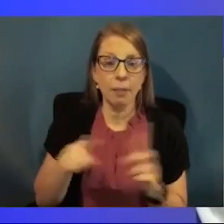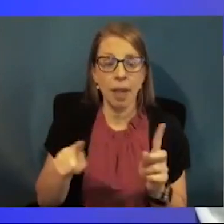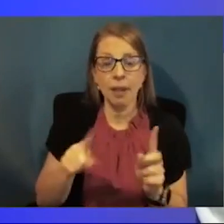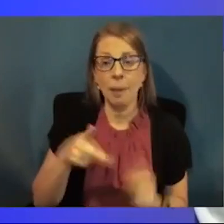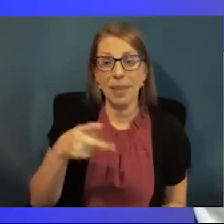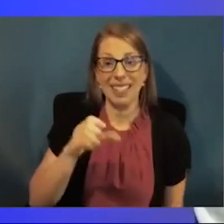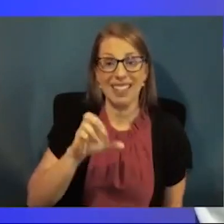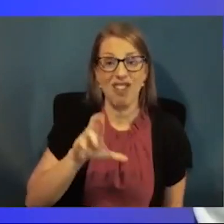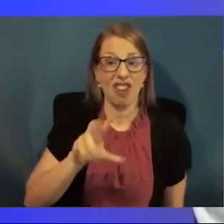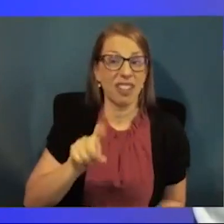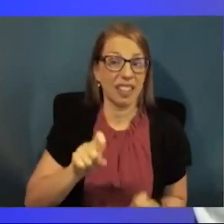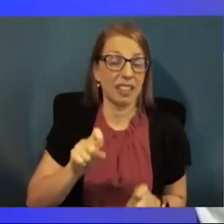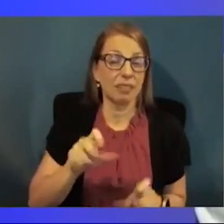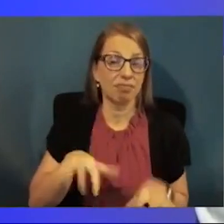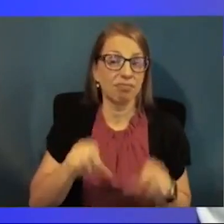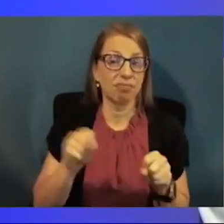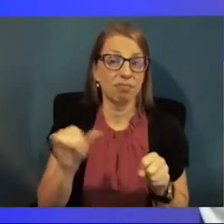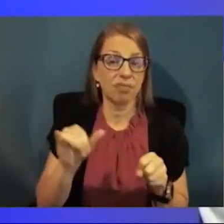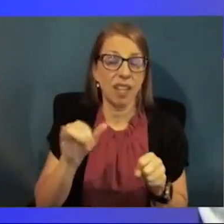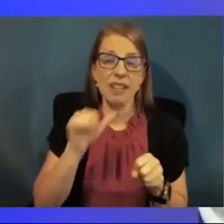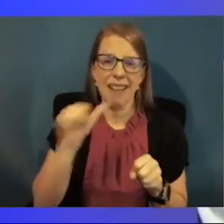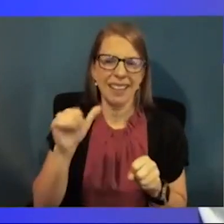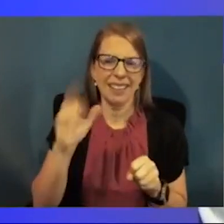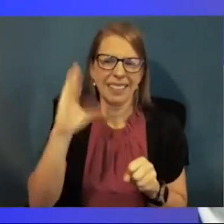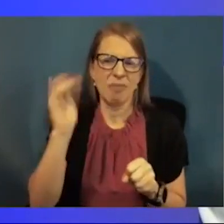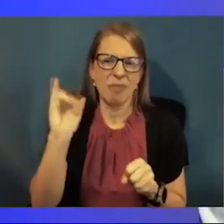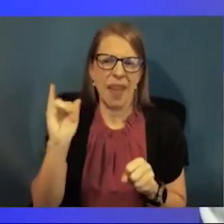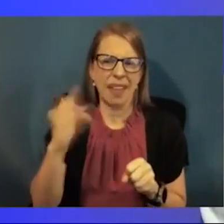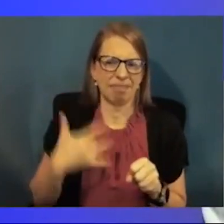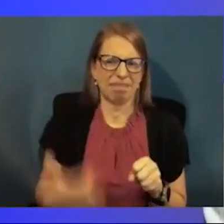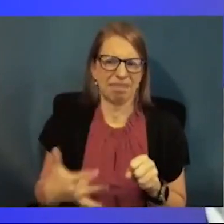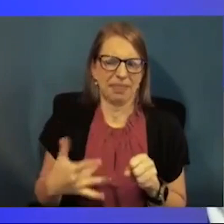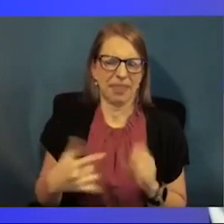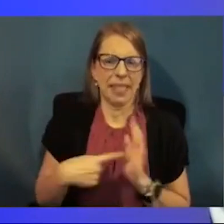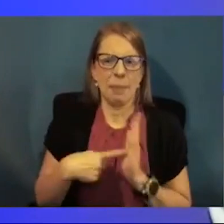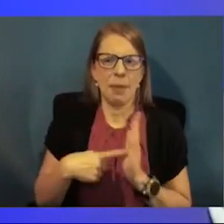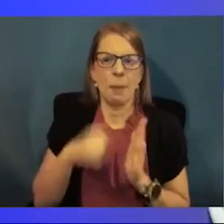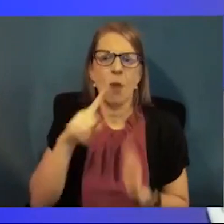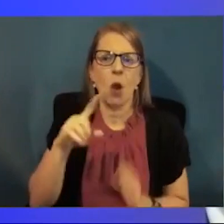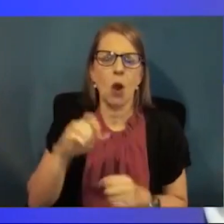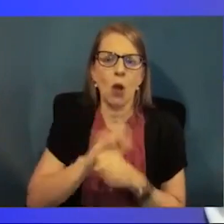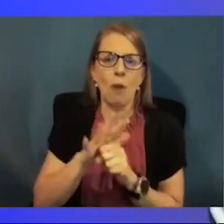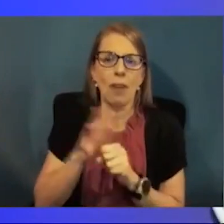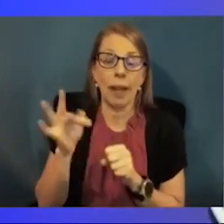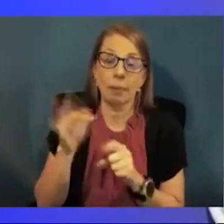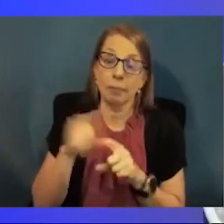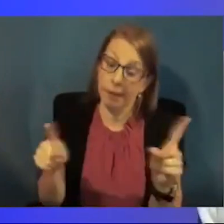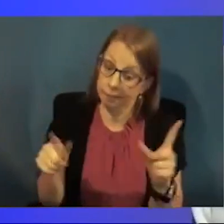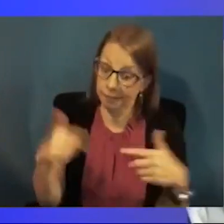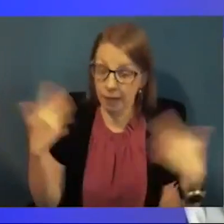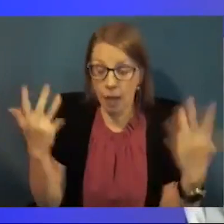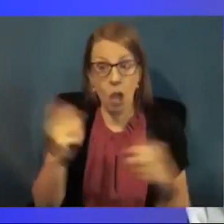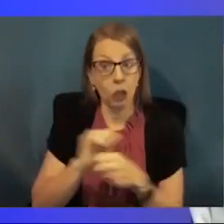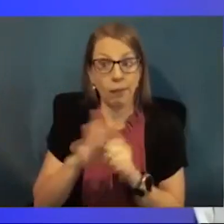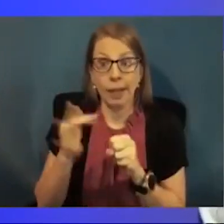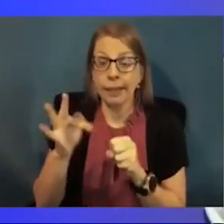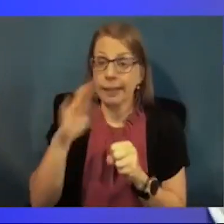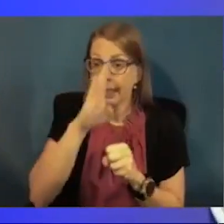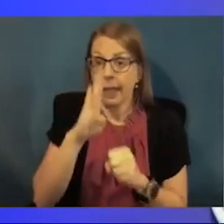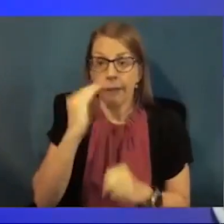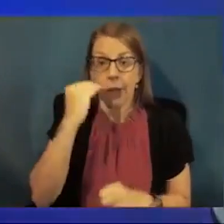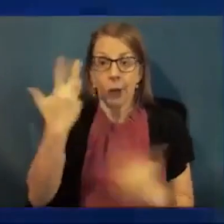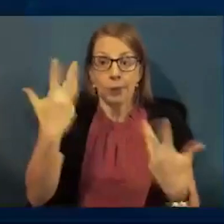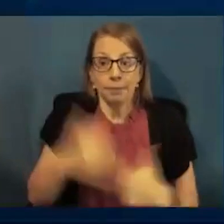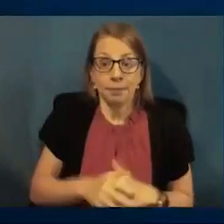a consistent symptom of COVID-19. But again, we've also seen with COVID-19, you just never know. So. Should I hold